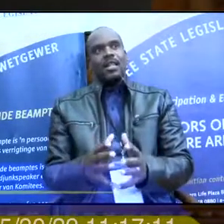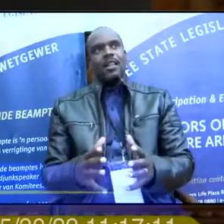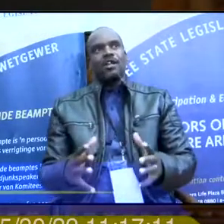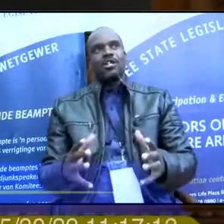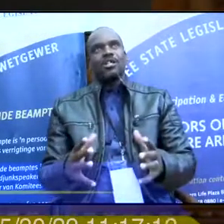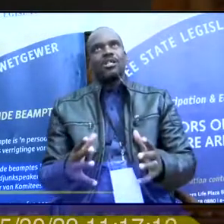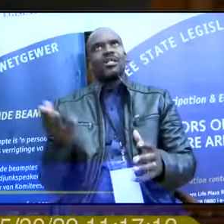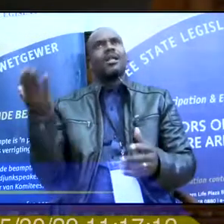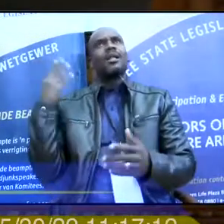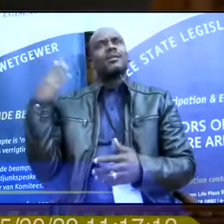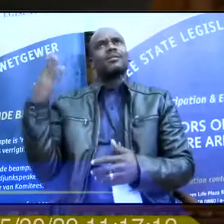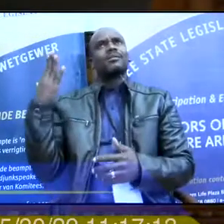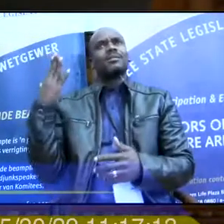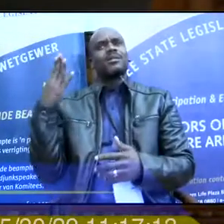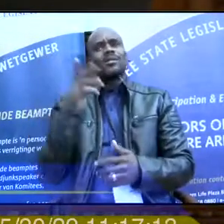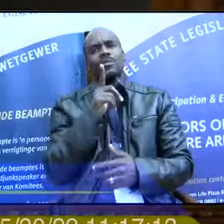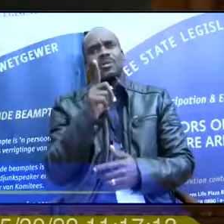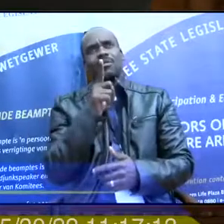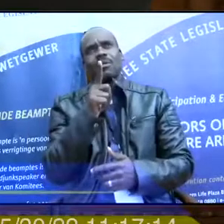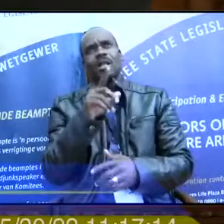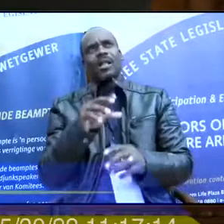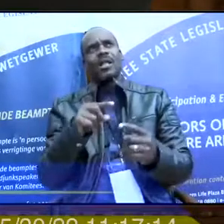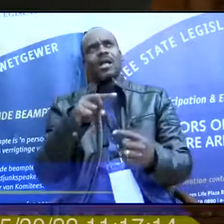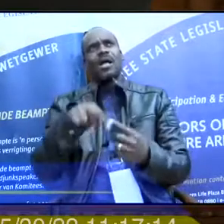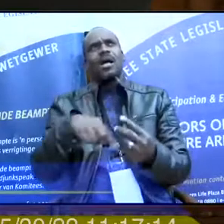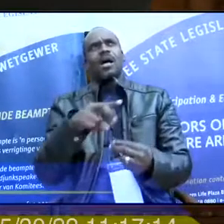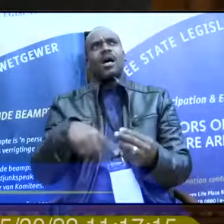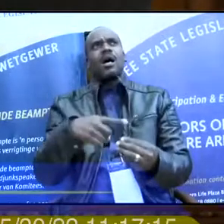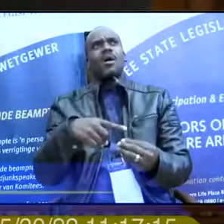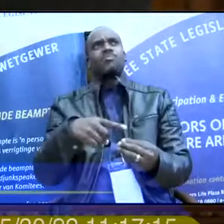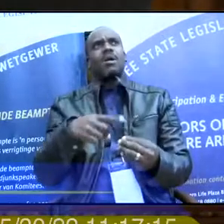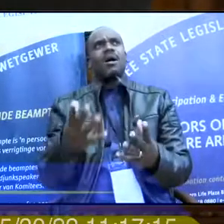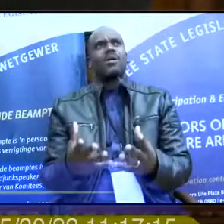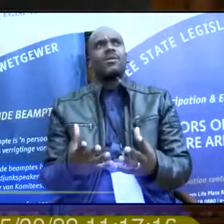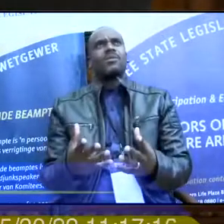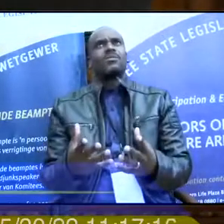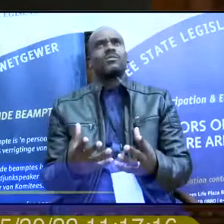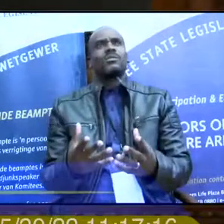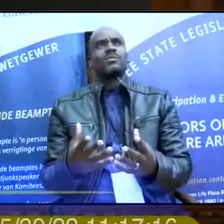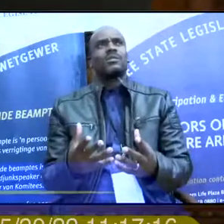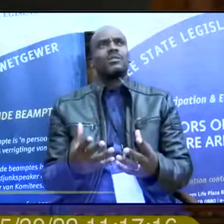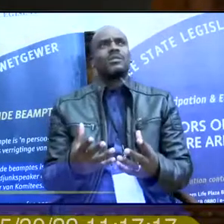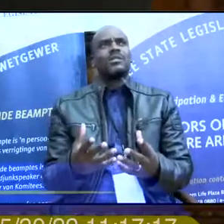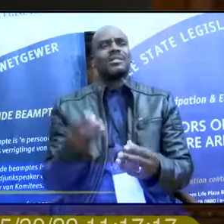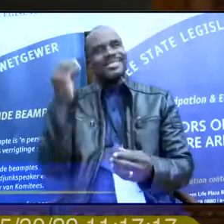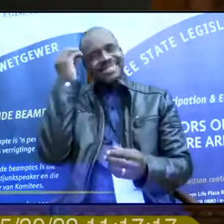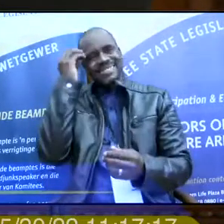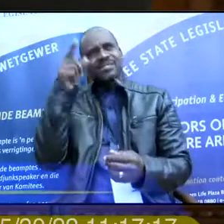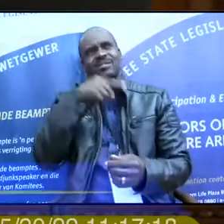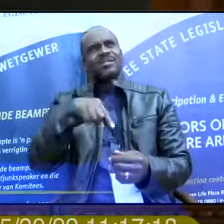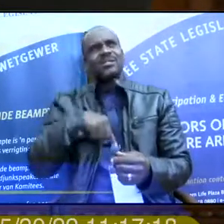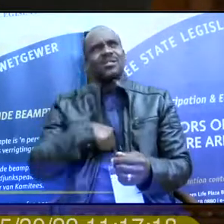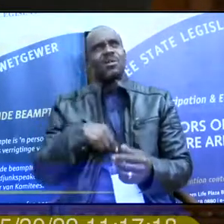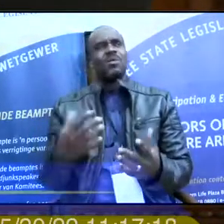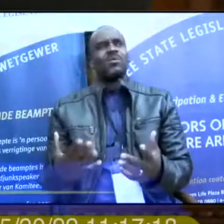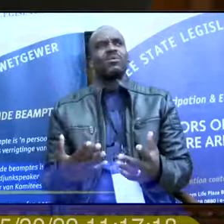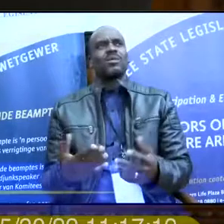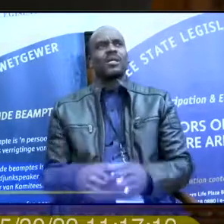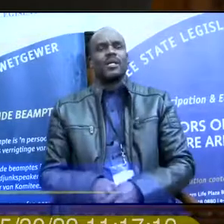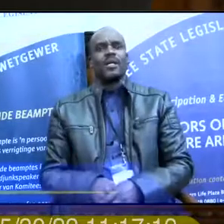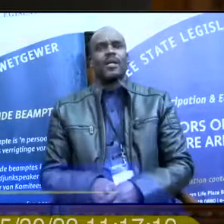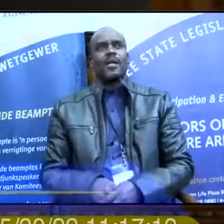about some of the solutions we also talk about efficiencies we hear